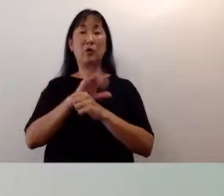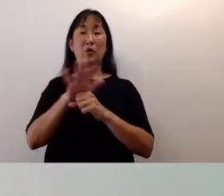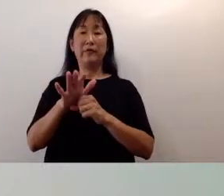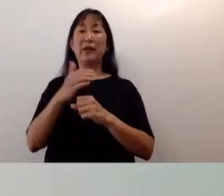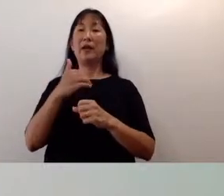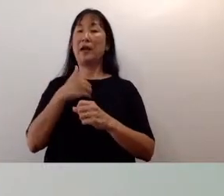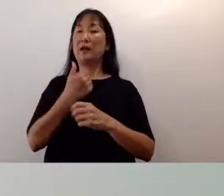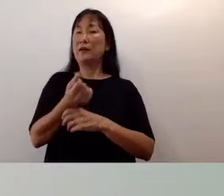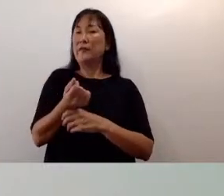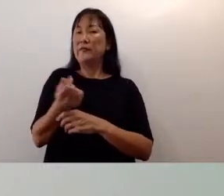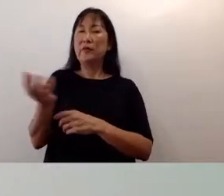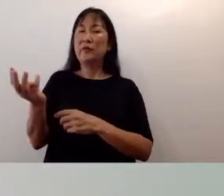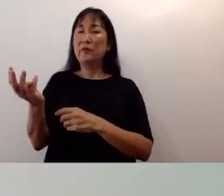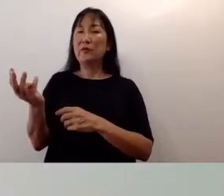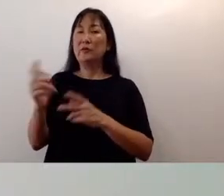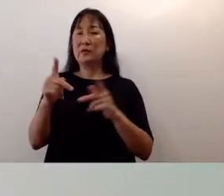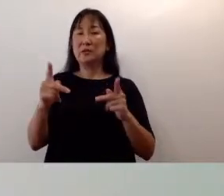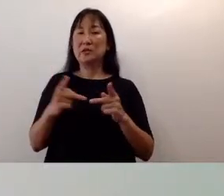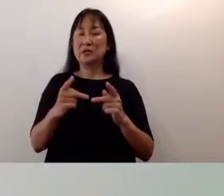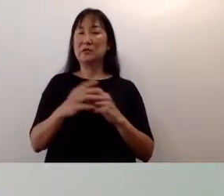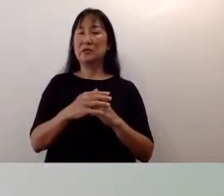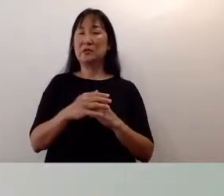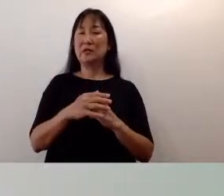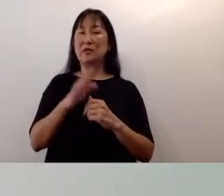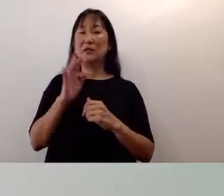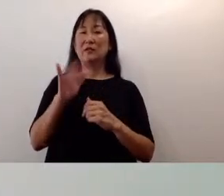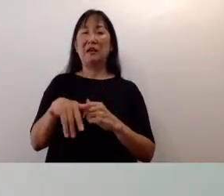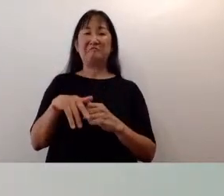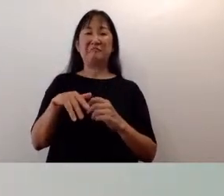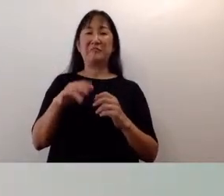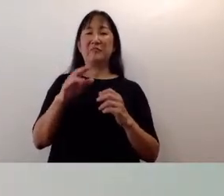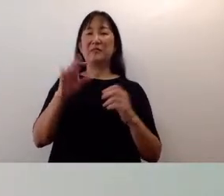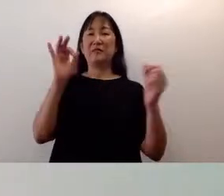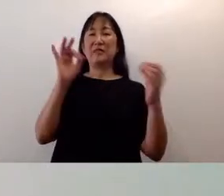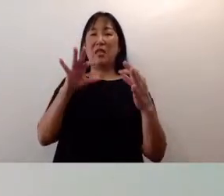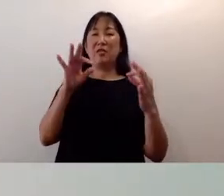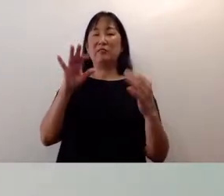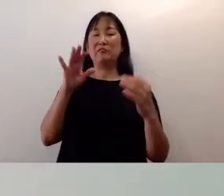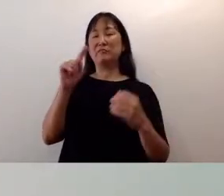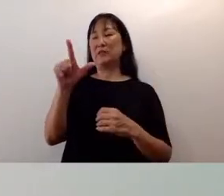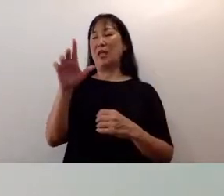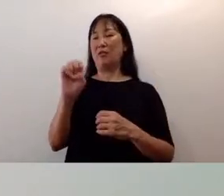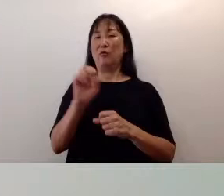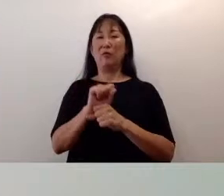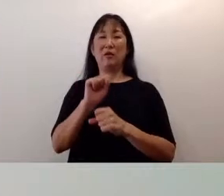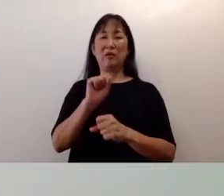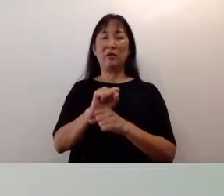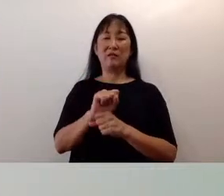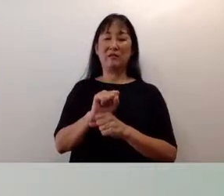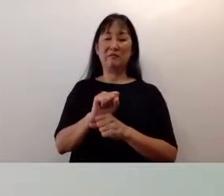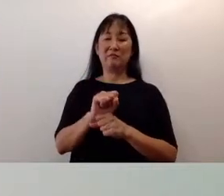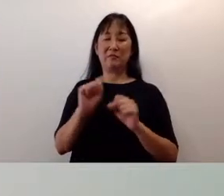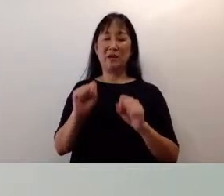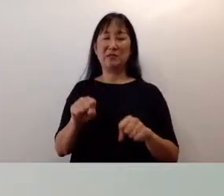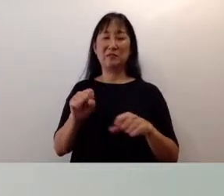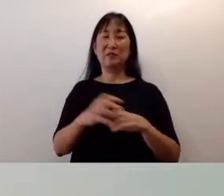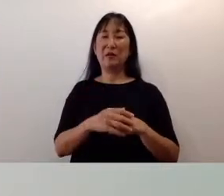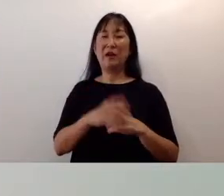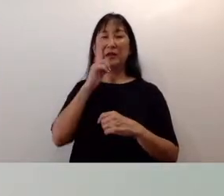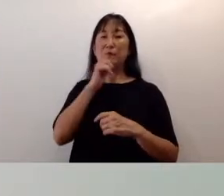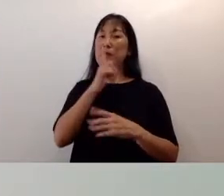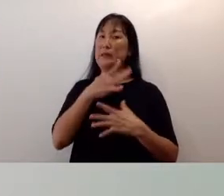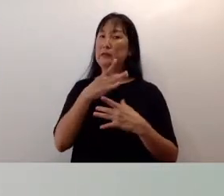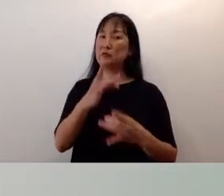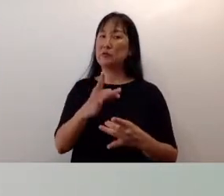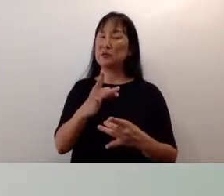very few positions within the Department of Education that telework was even considered. I think it's an interesting development that